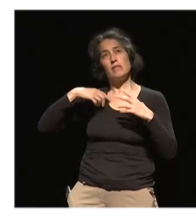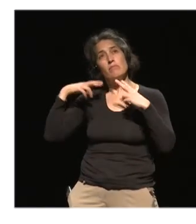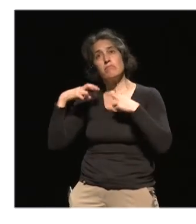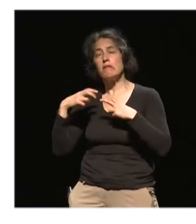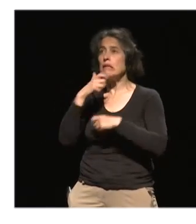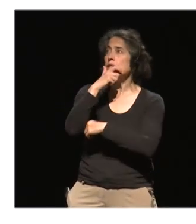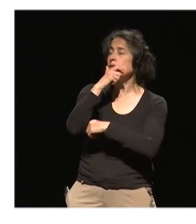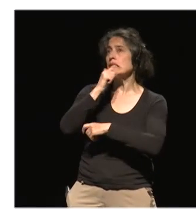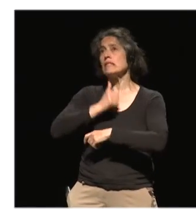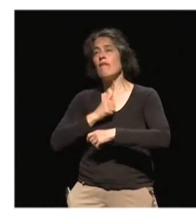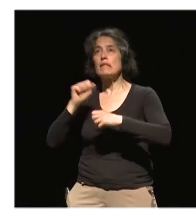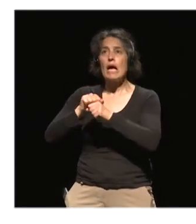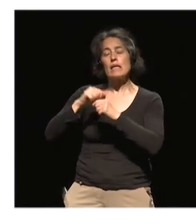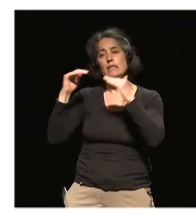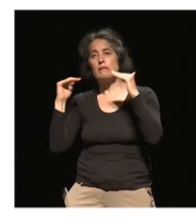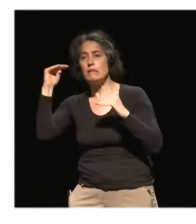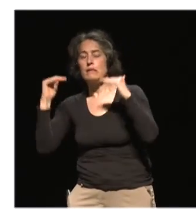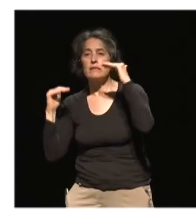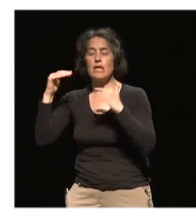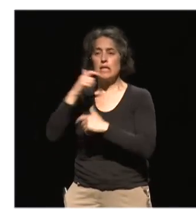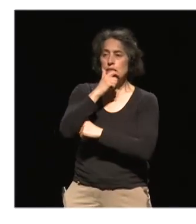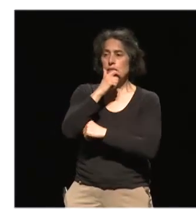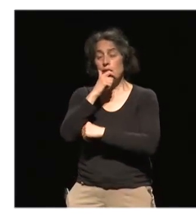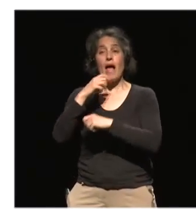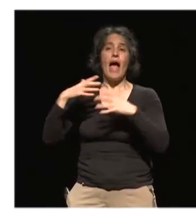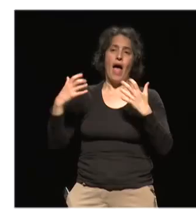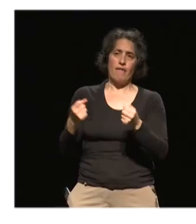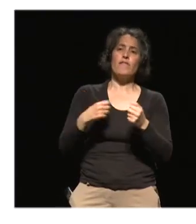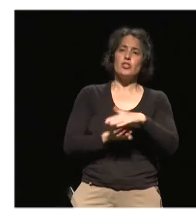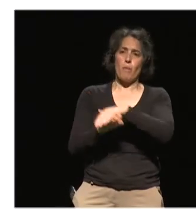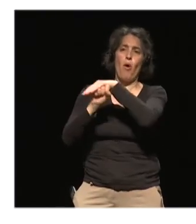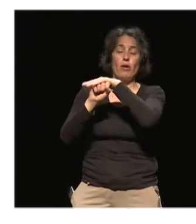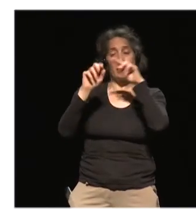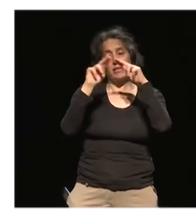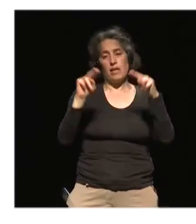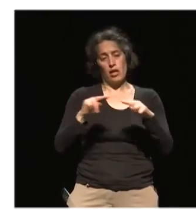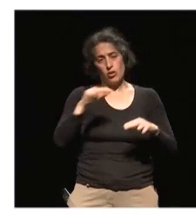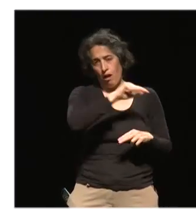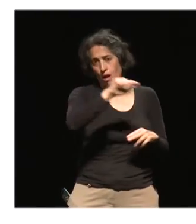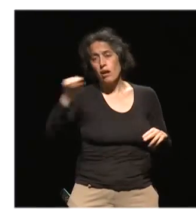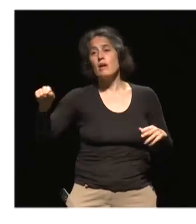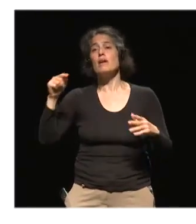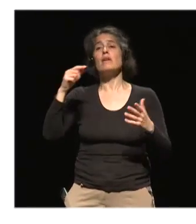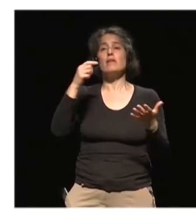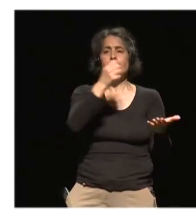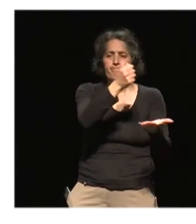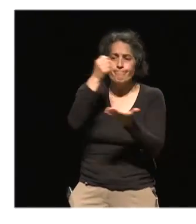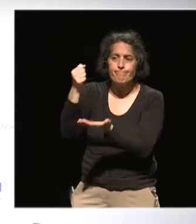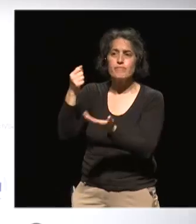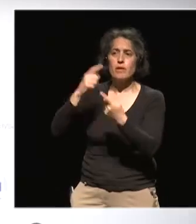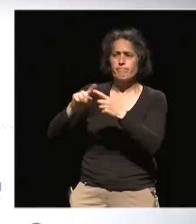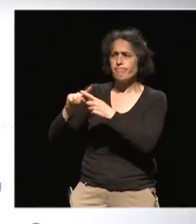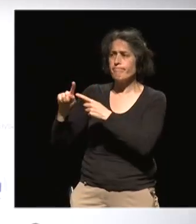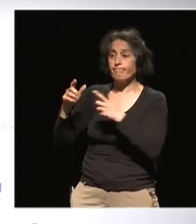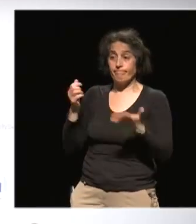multilateral donors. We are also doing it at a national level. We have chosen to help